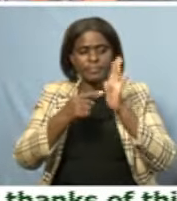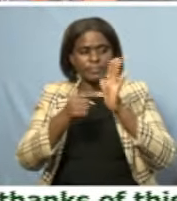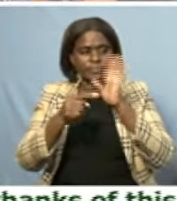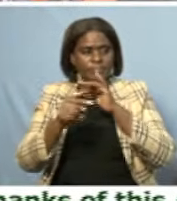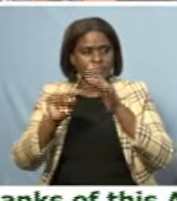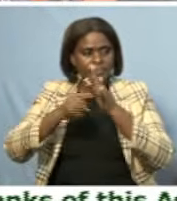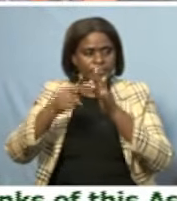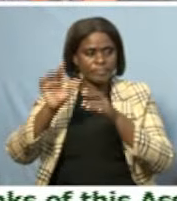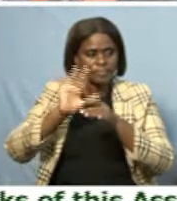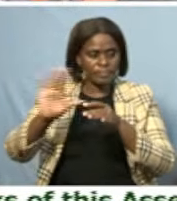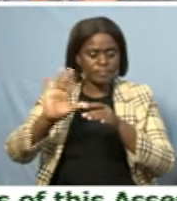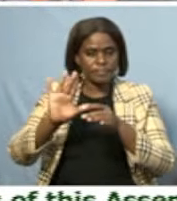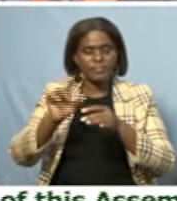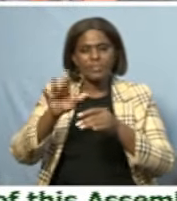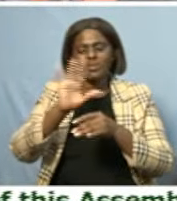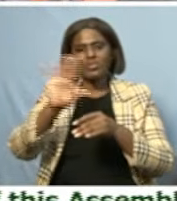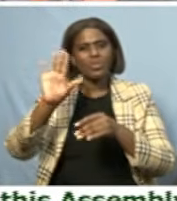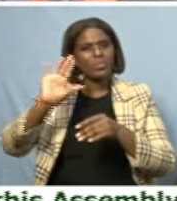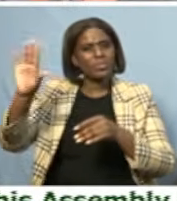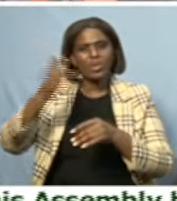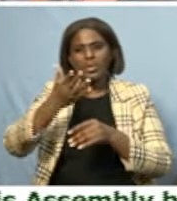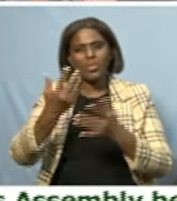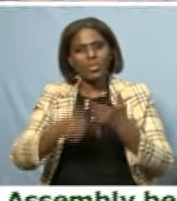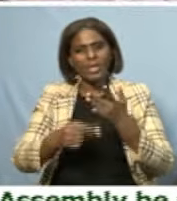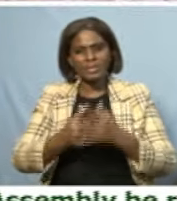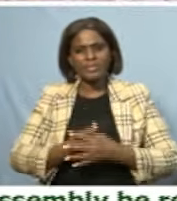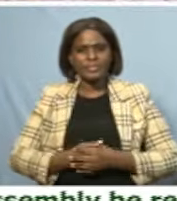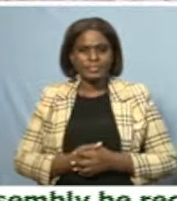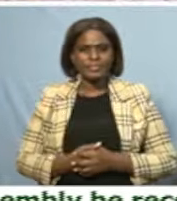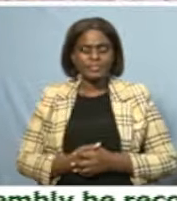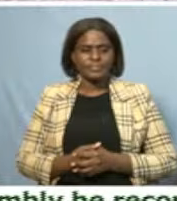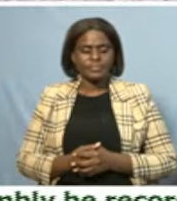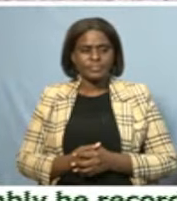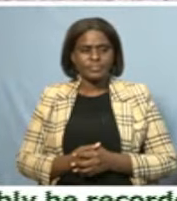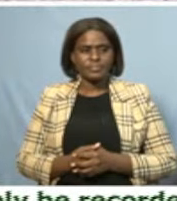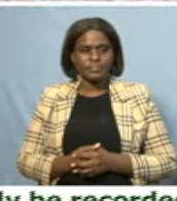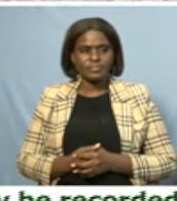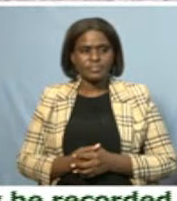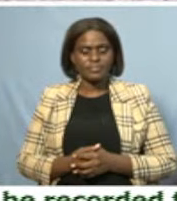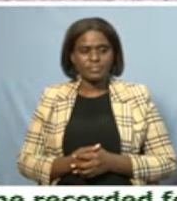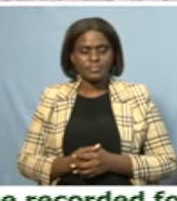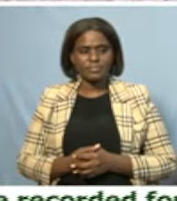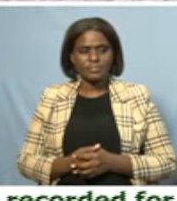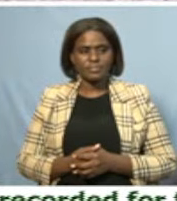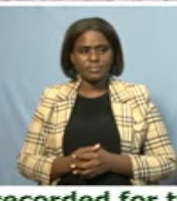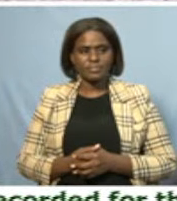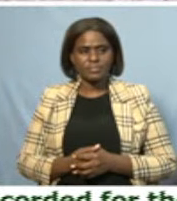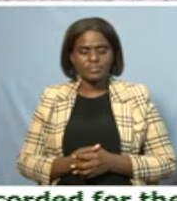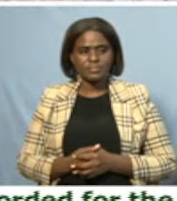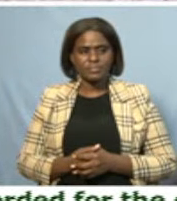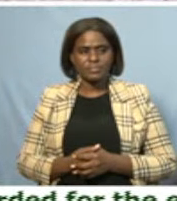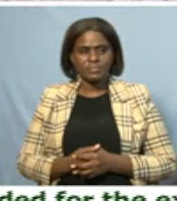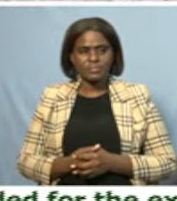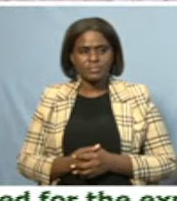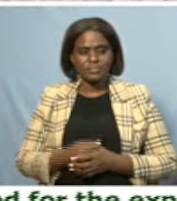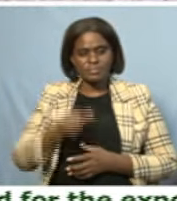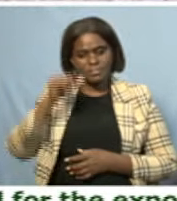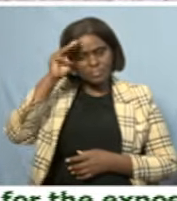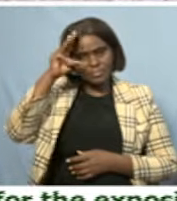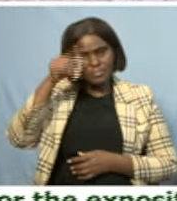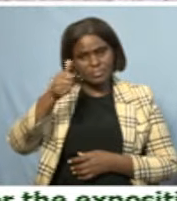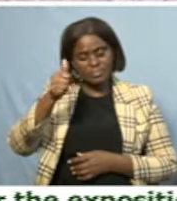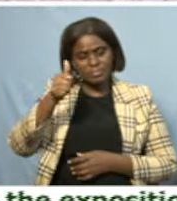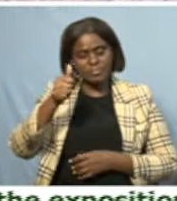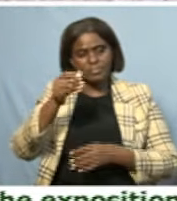indication for a point of order. What is your point of order? I do note that the minister